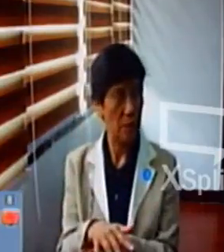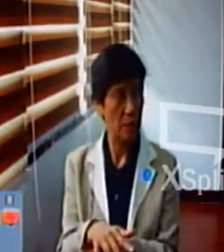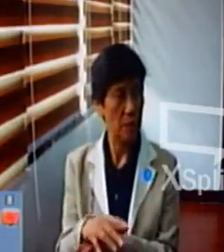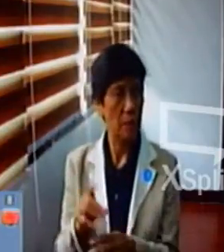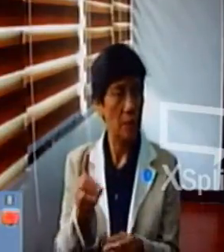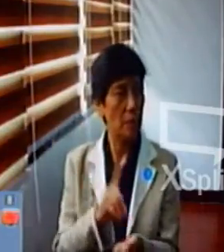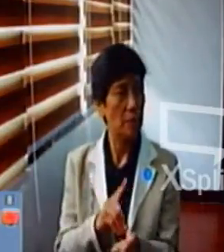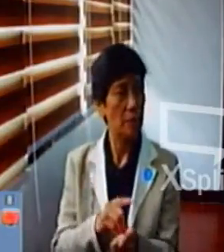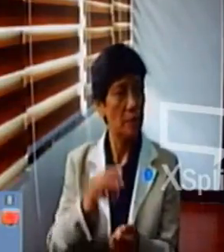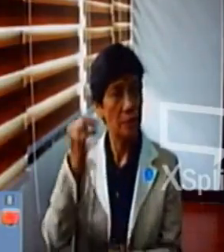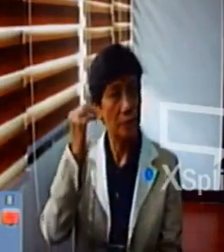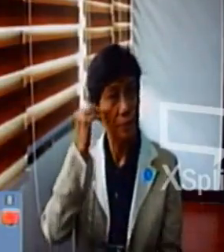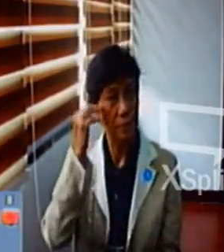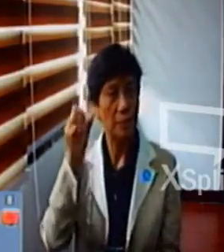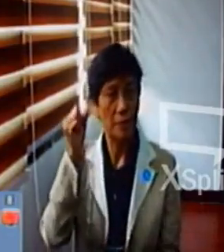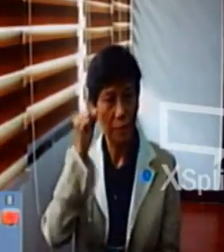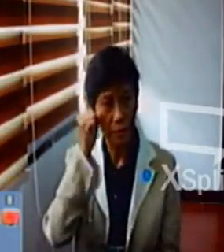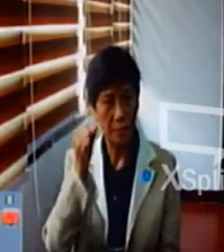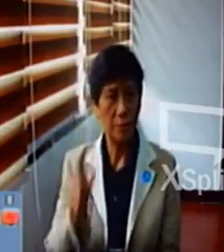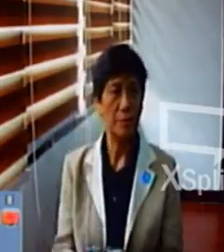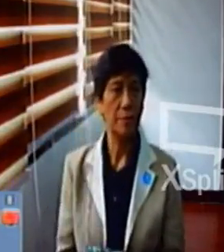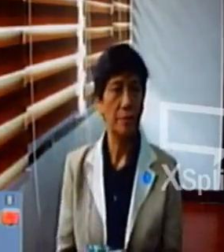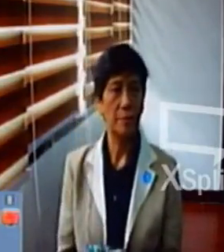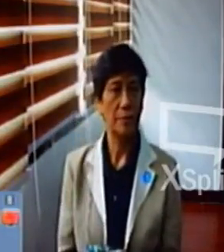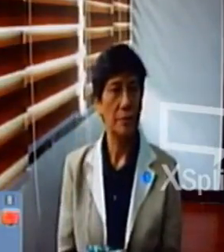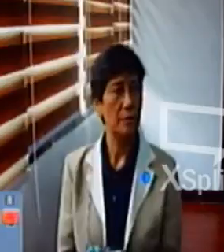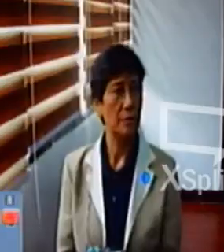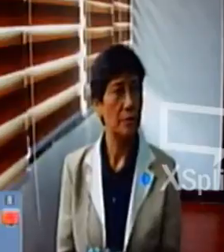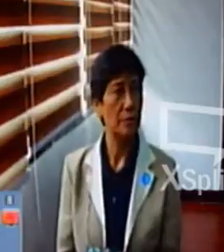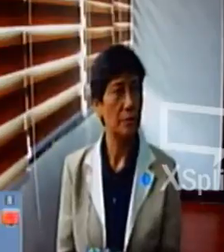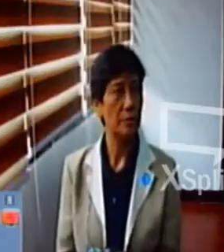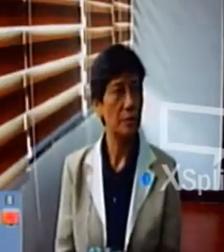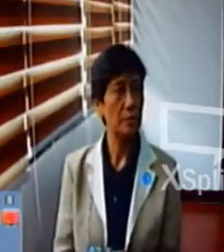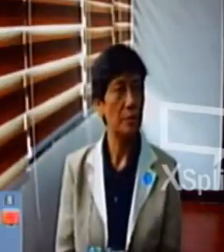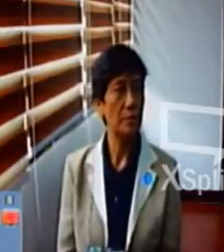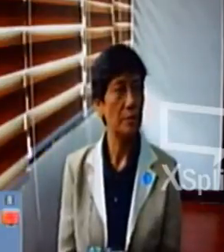Mujikiwis D. Santos. Dr. Santos.